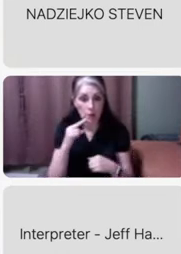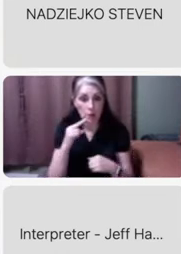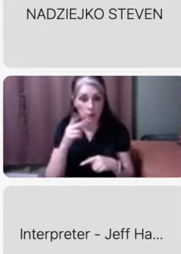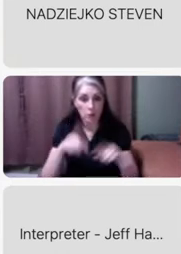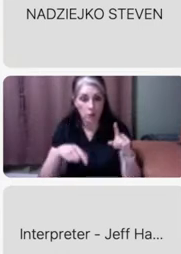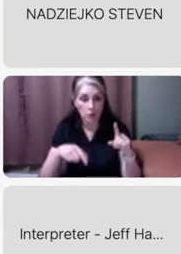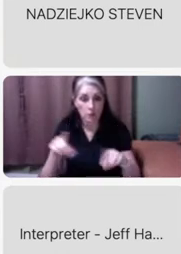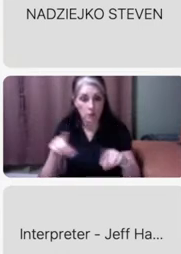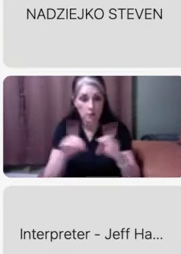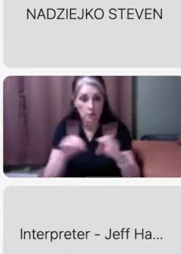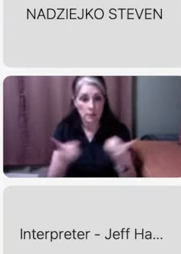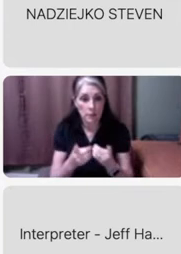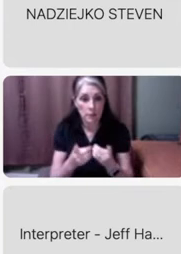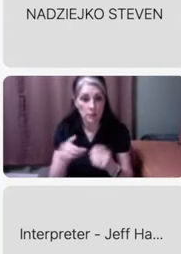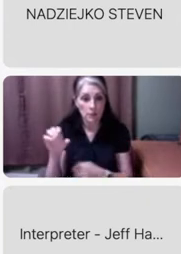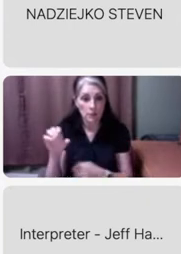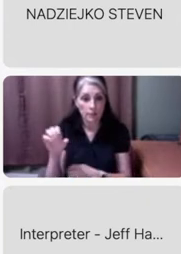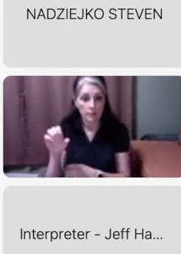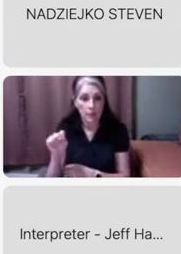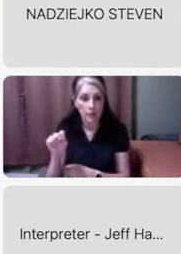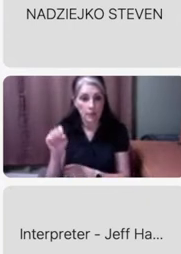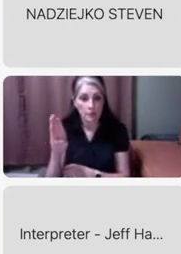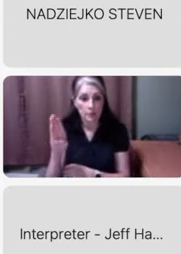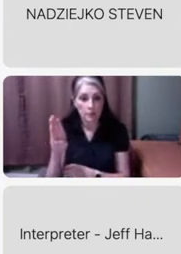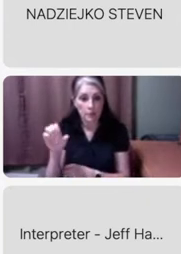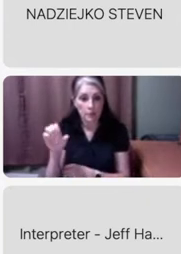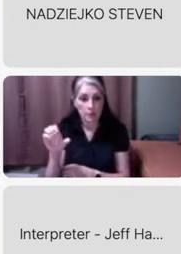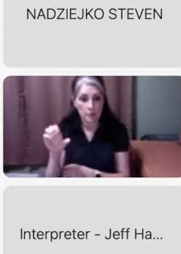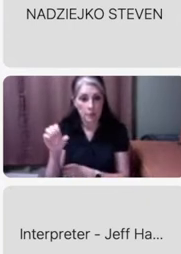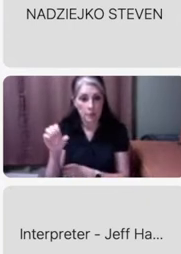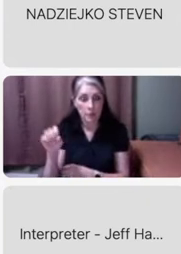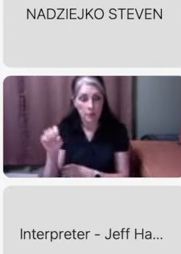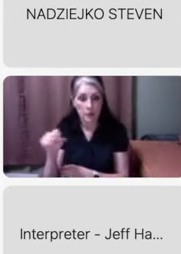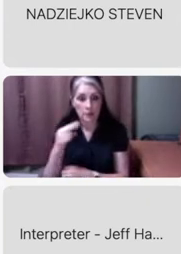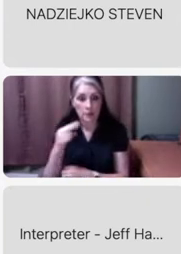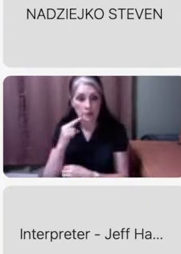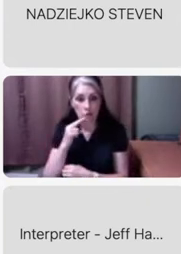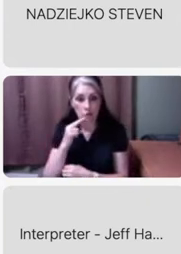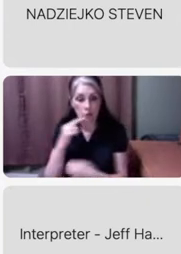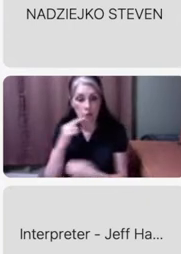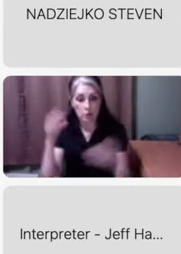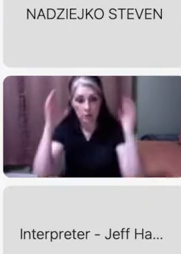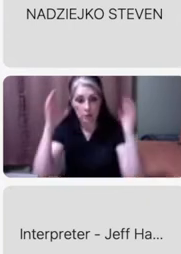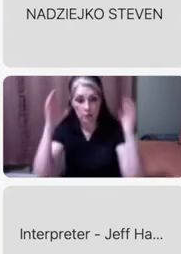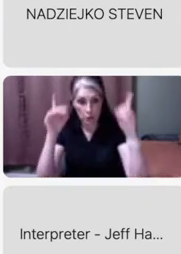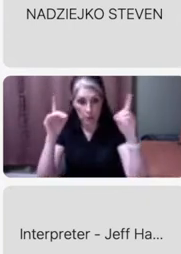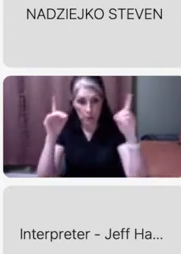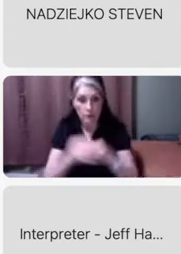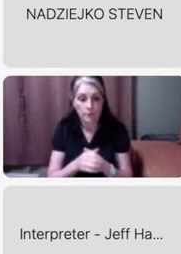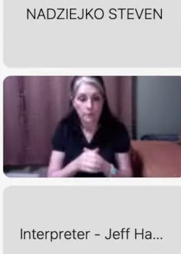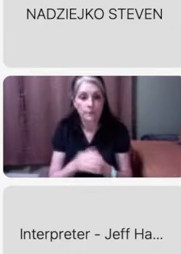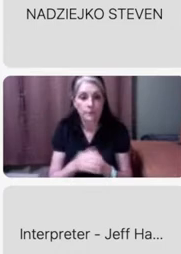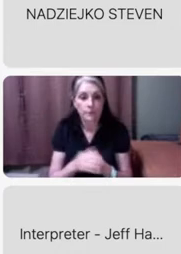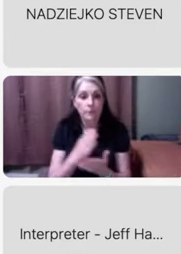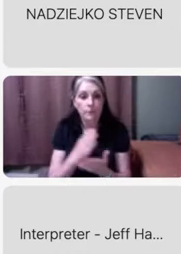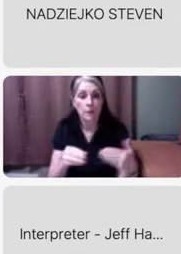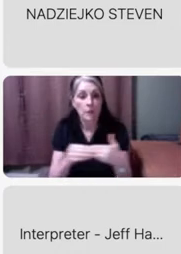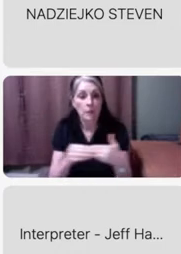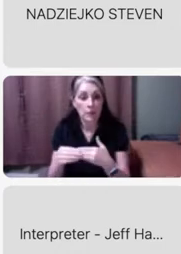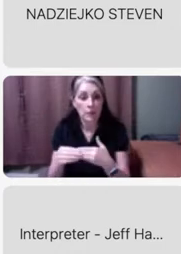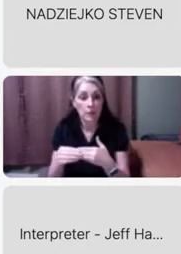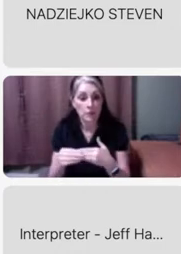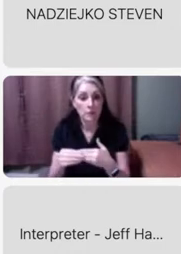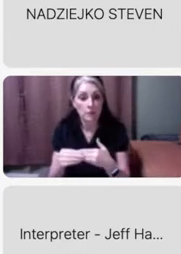nutrition educators from the san bernardino county superintendent and some of the leaders of the district were also part of the committee